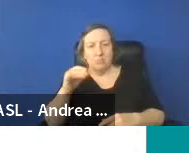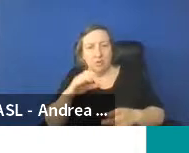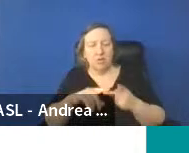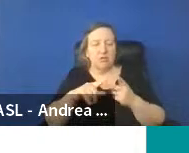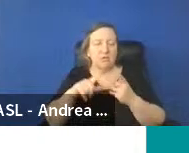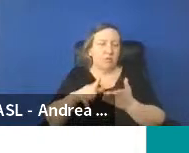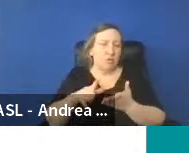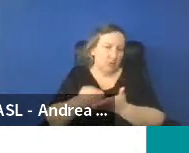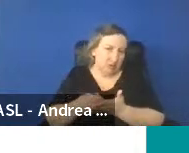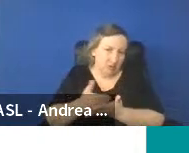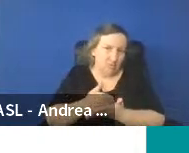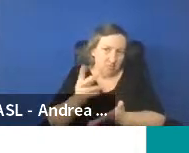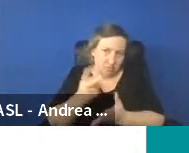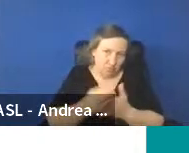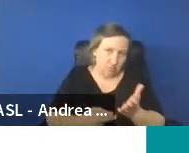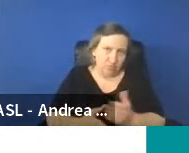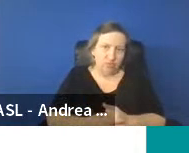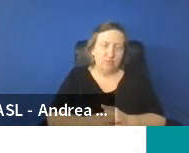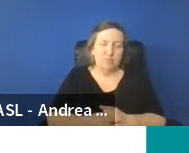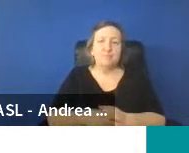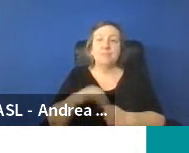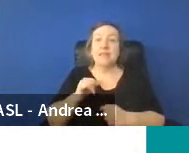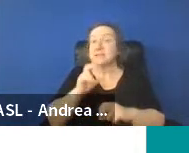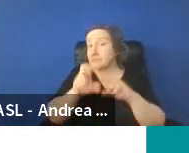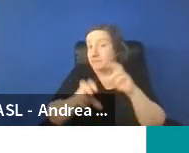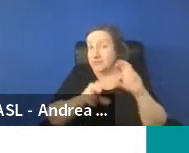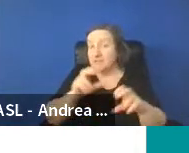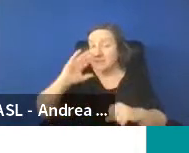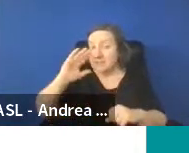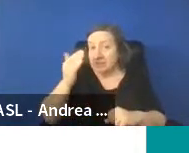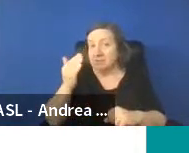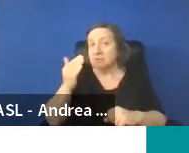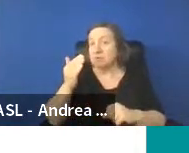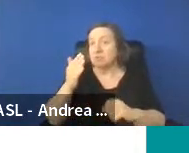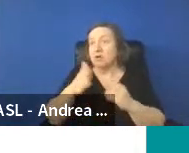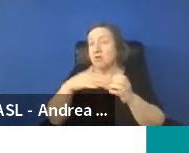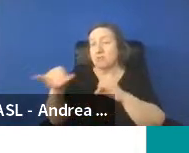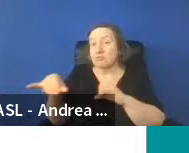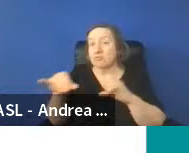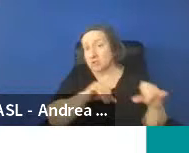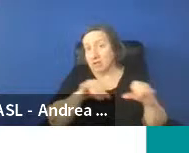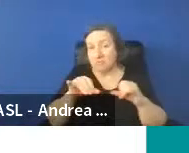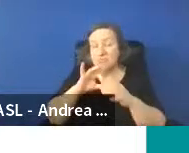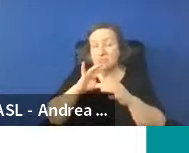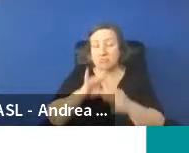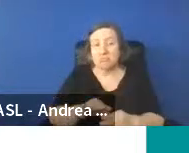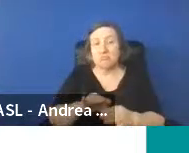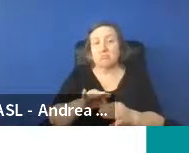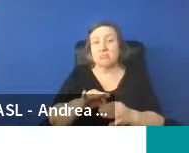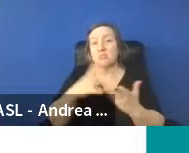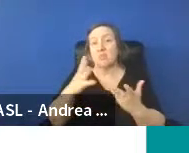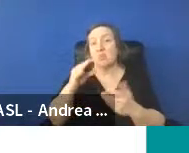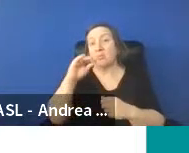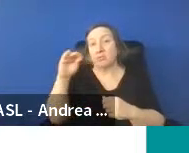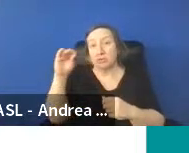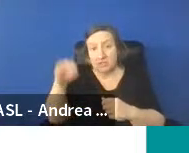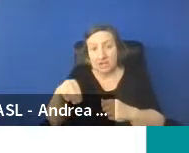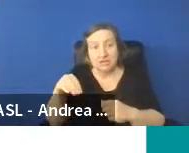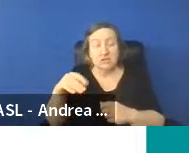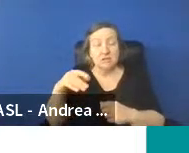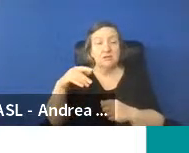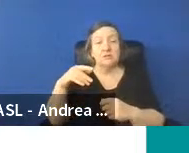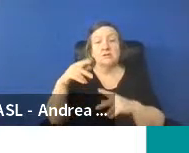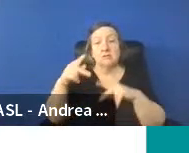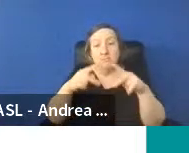residents. These investments do appear to be pretty similar in terms of the percentage of the